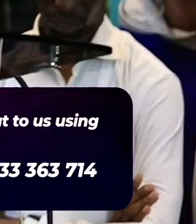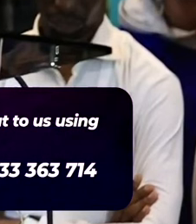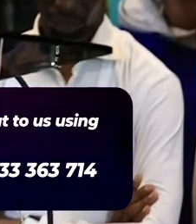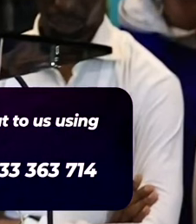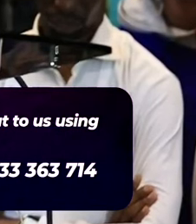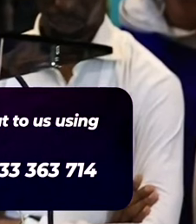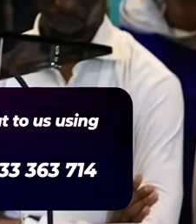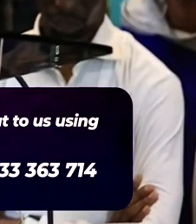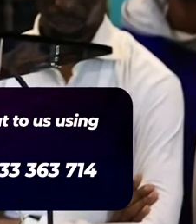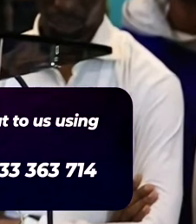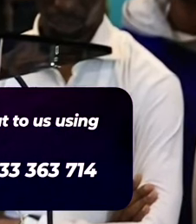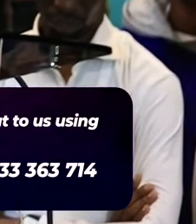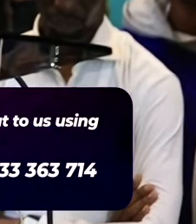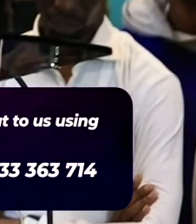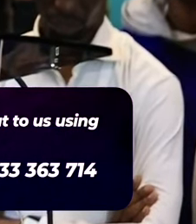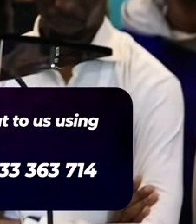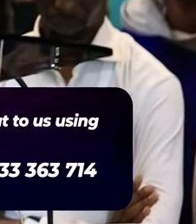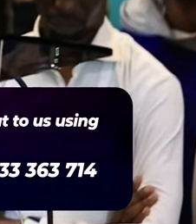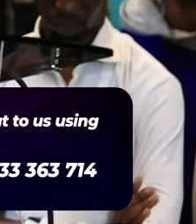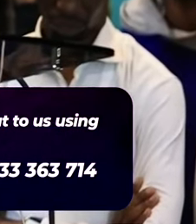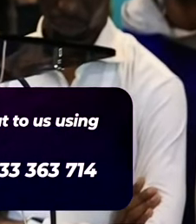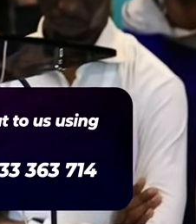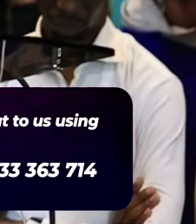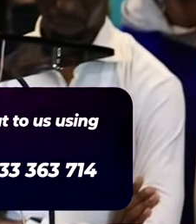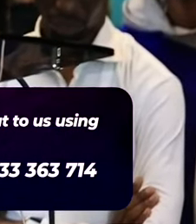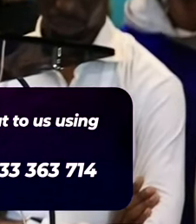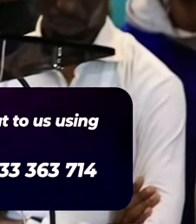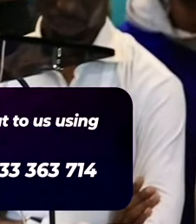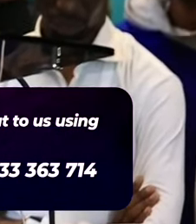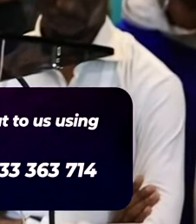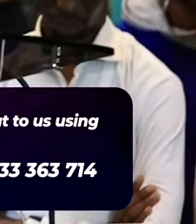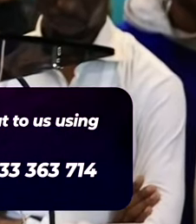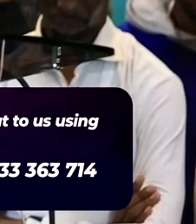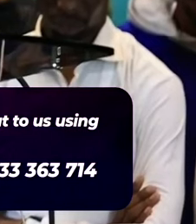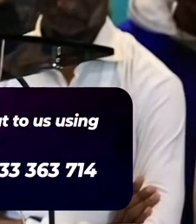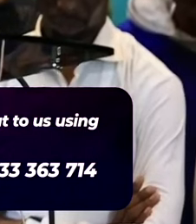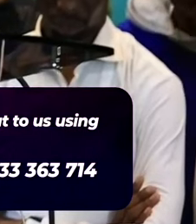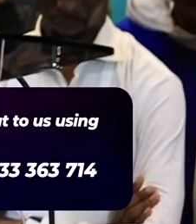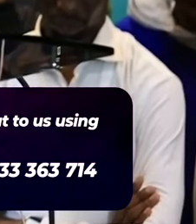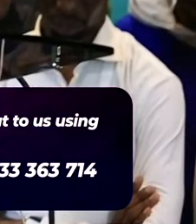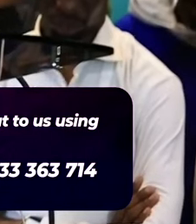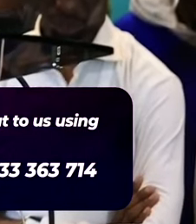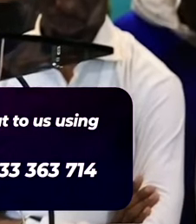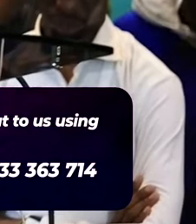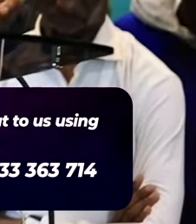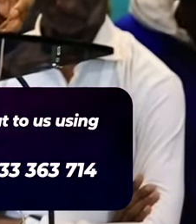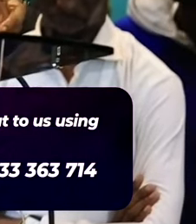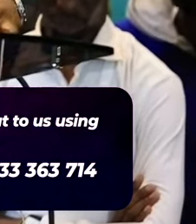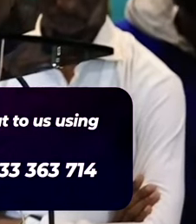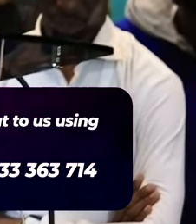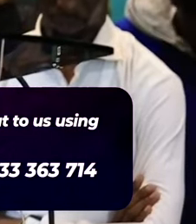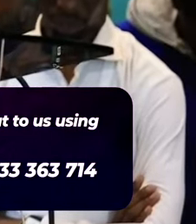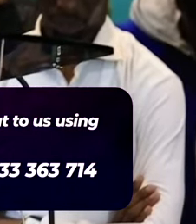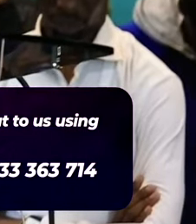purity, a life of honesty, a life of Christian decency within the context